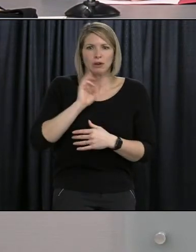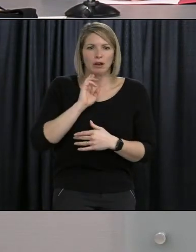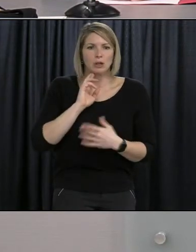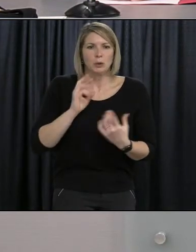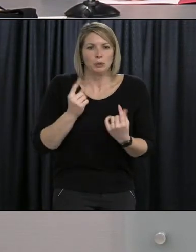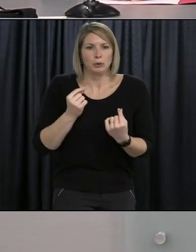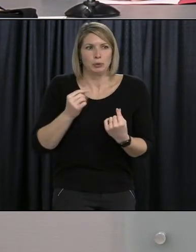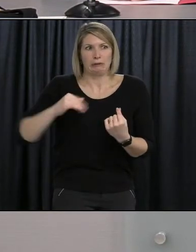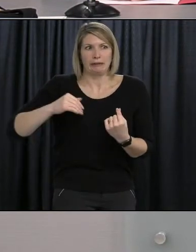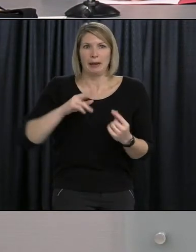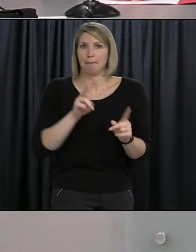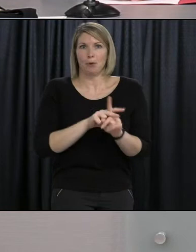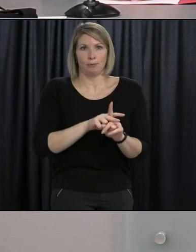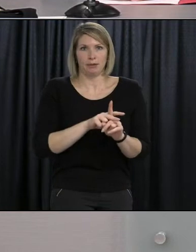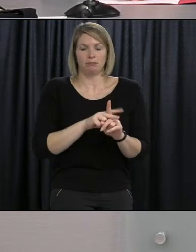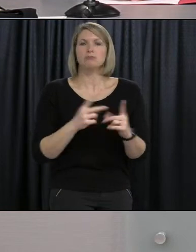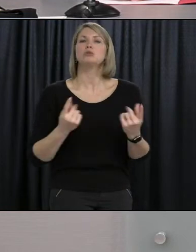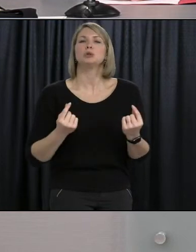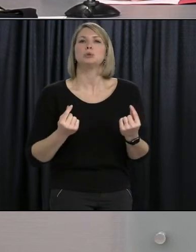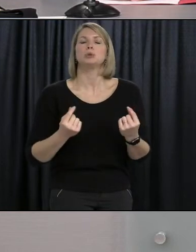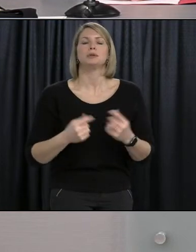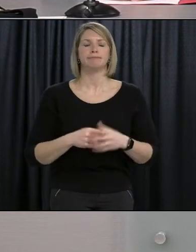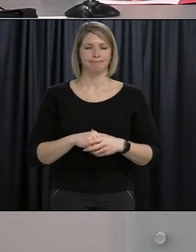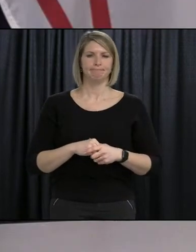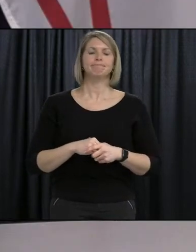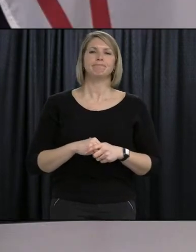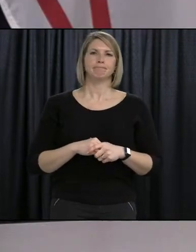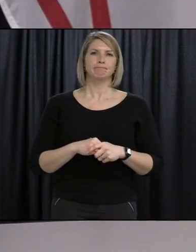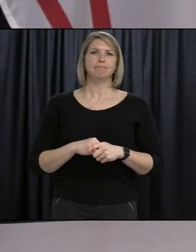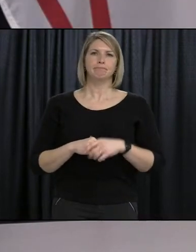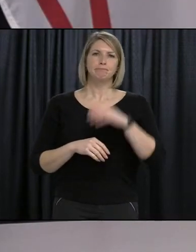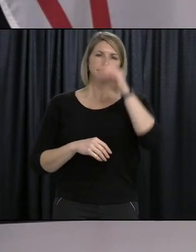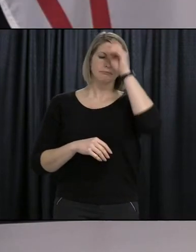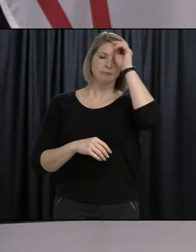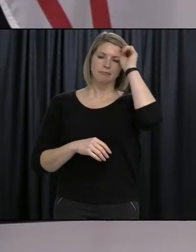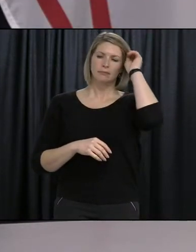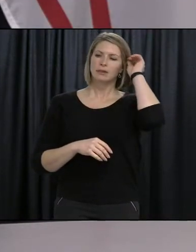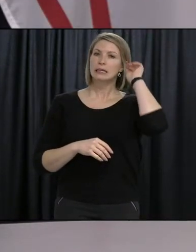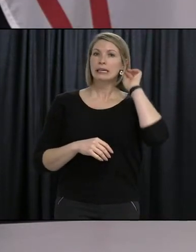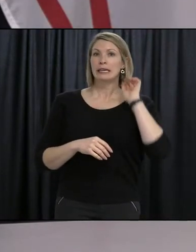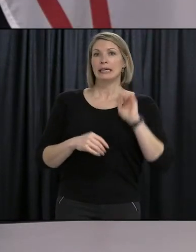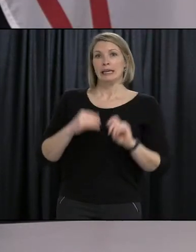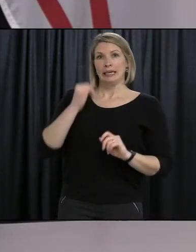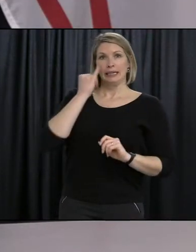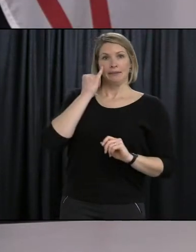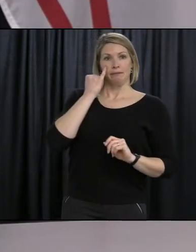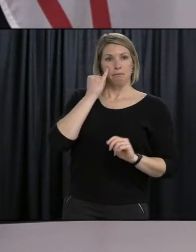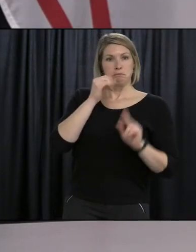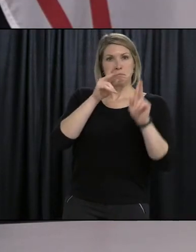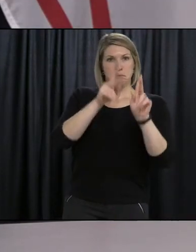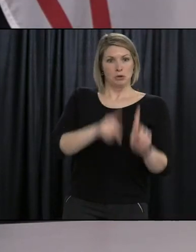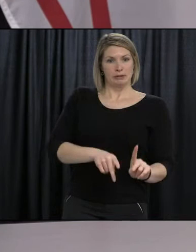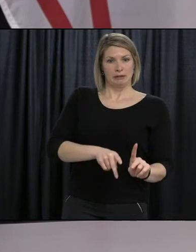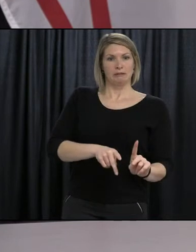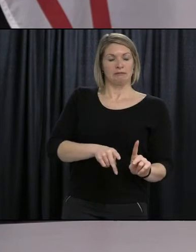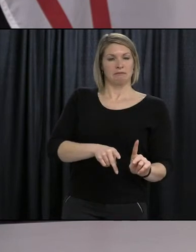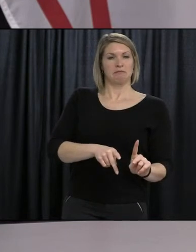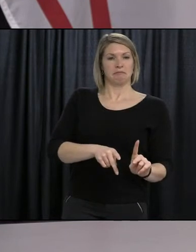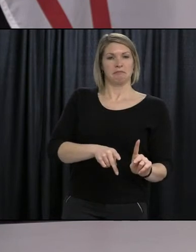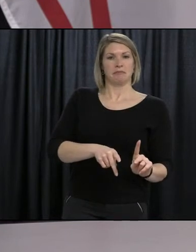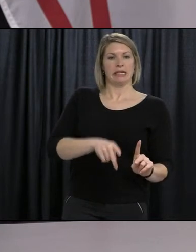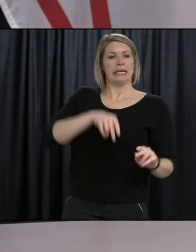now tested positive? So if they were there at the times that are listed on